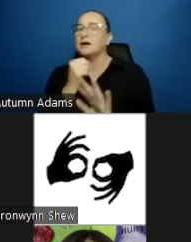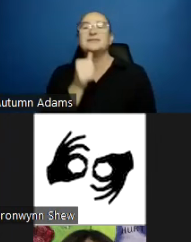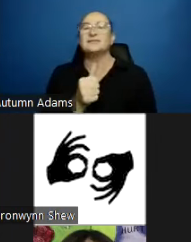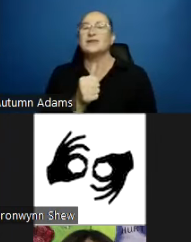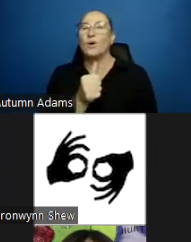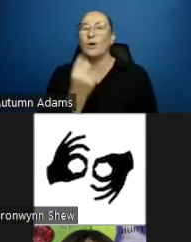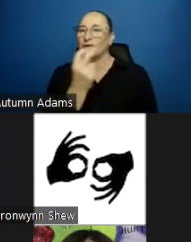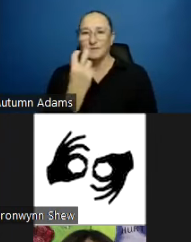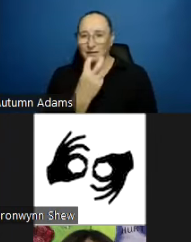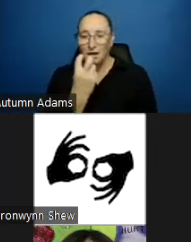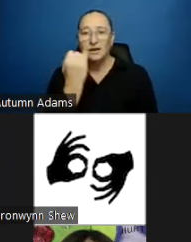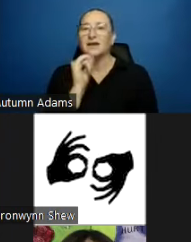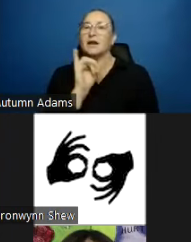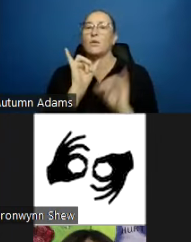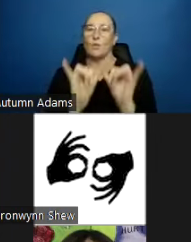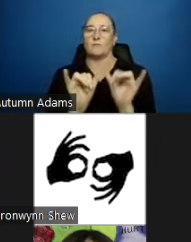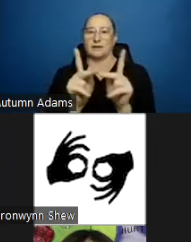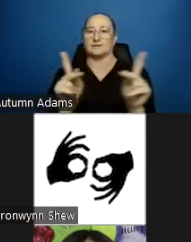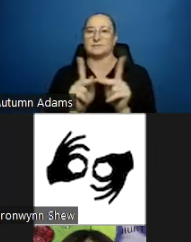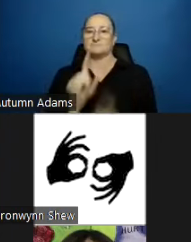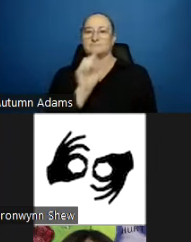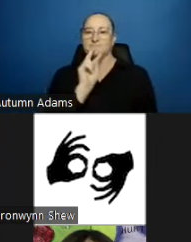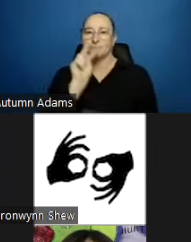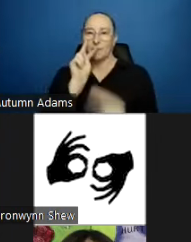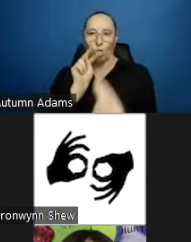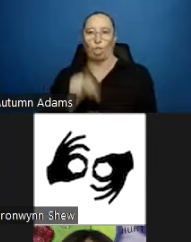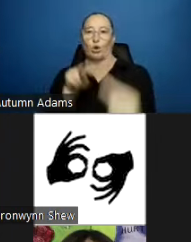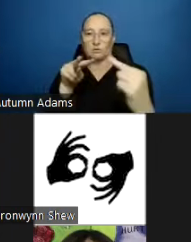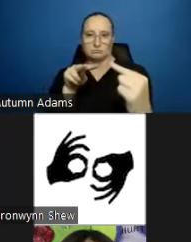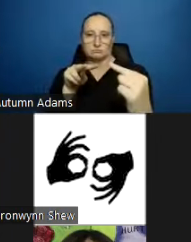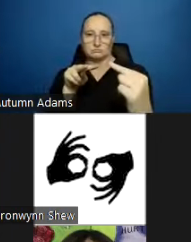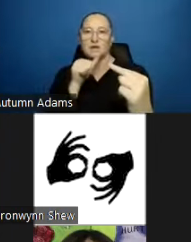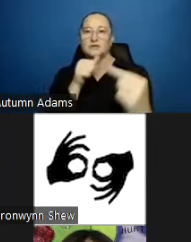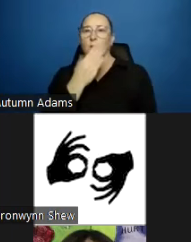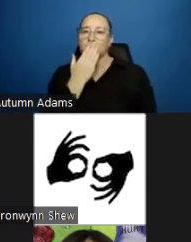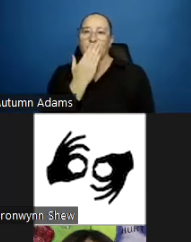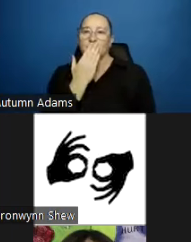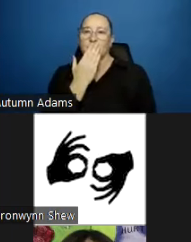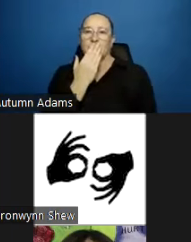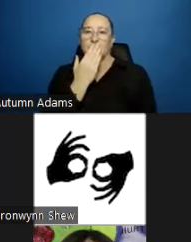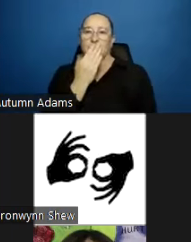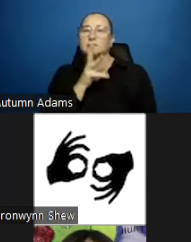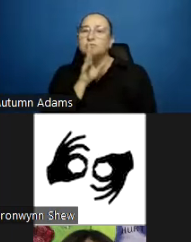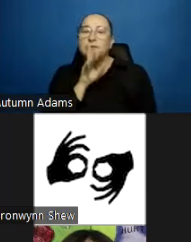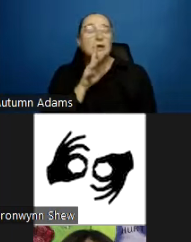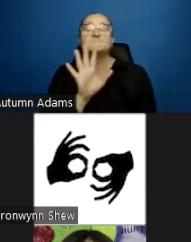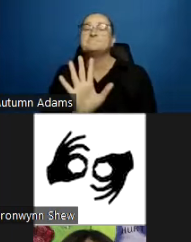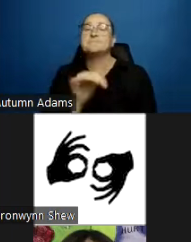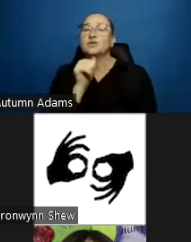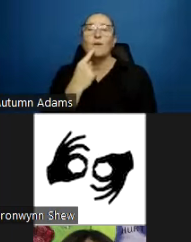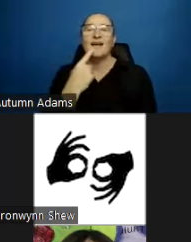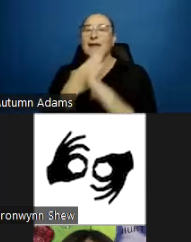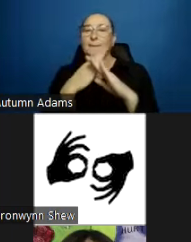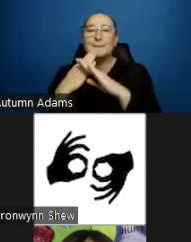make sure you are staying in one spot and looking directly at the person. Do not cover your mouth. Do not have any barriers or